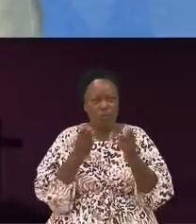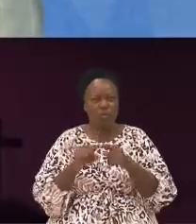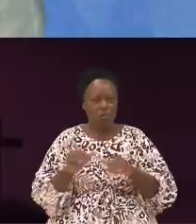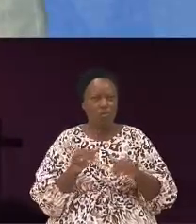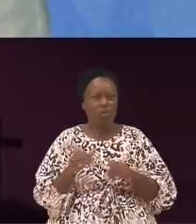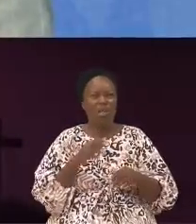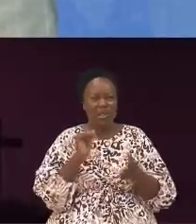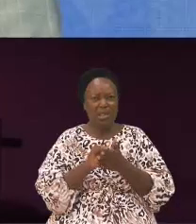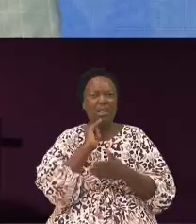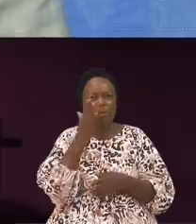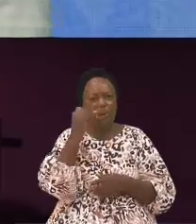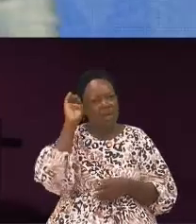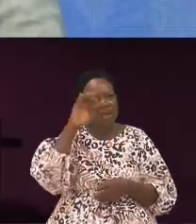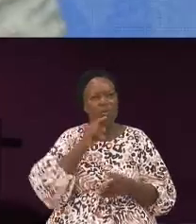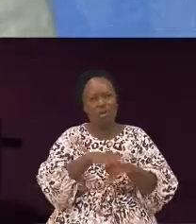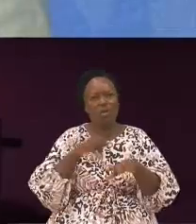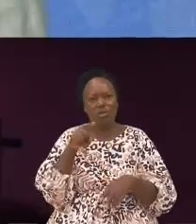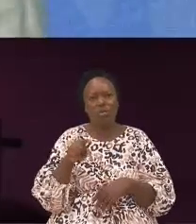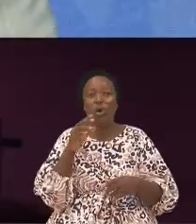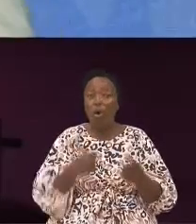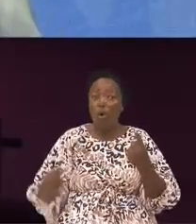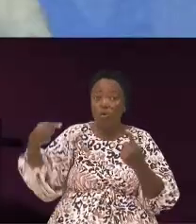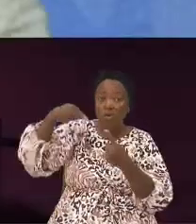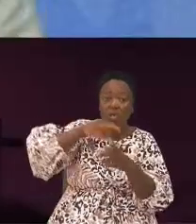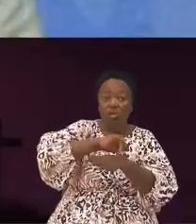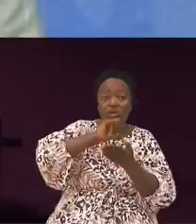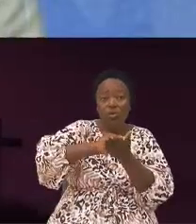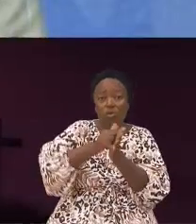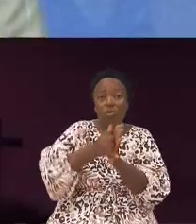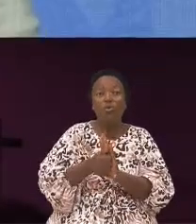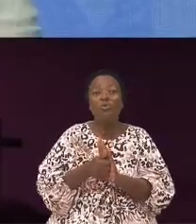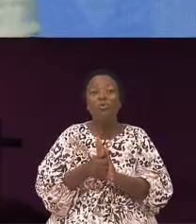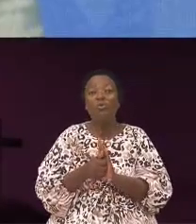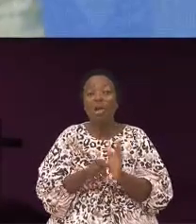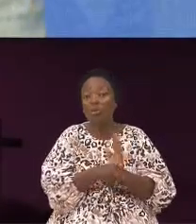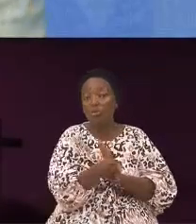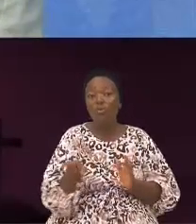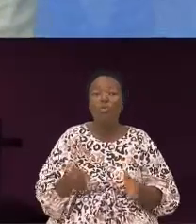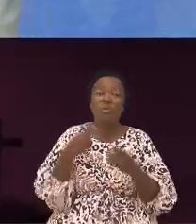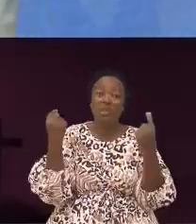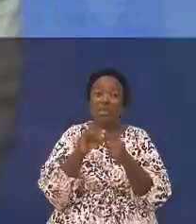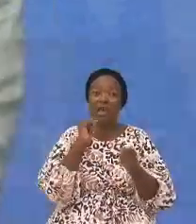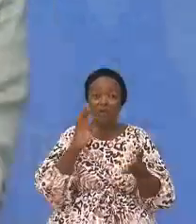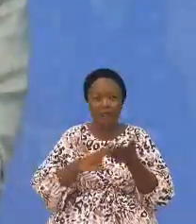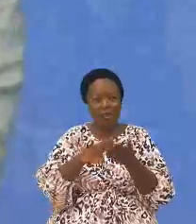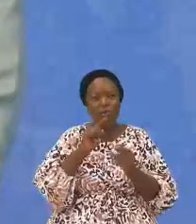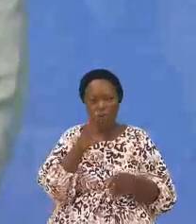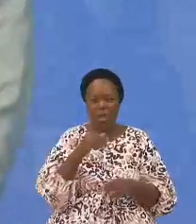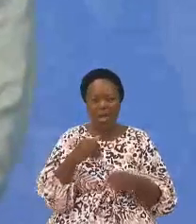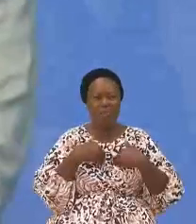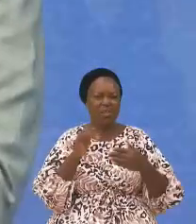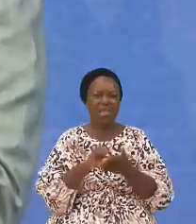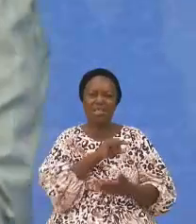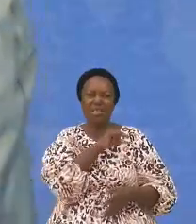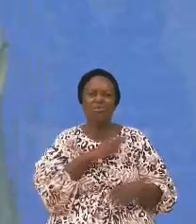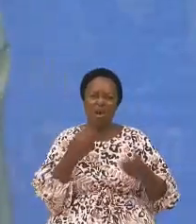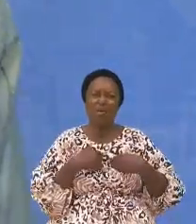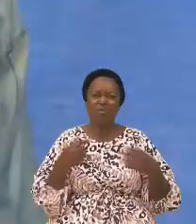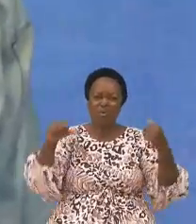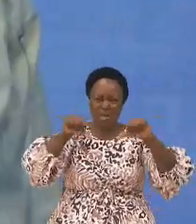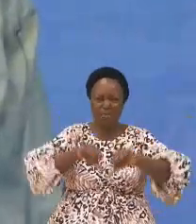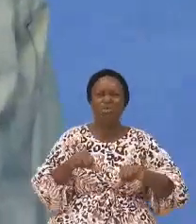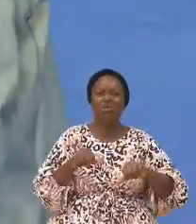thine iniquities? That's what he wants to do. That's why he's calling you. Until those iniquities are forgiven, you'll